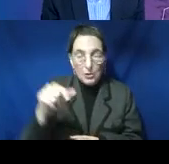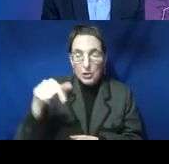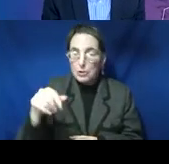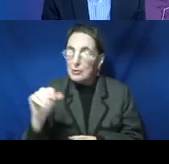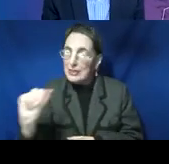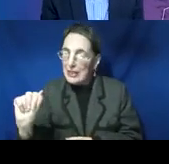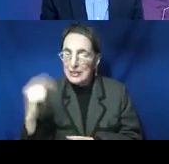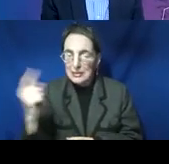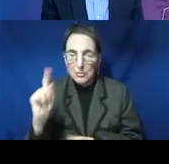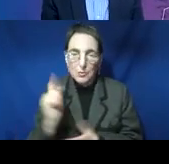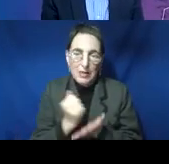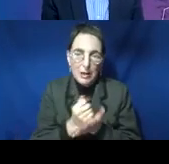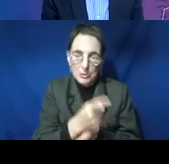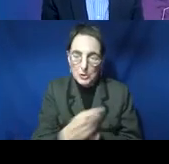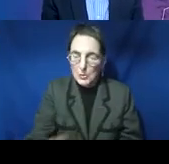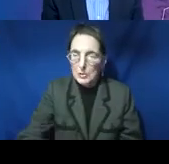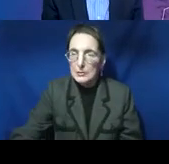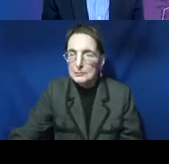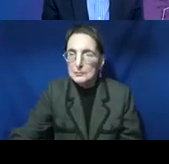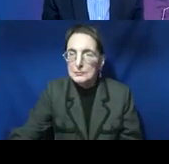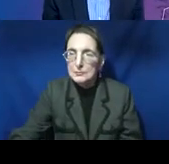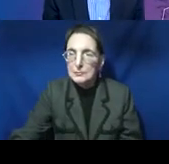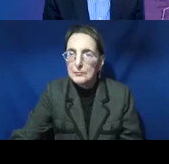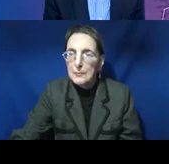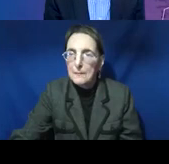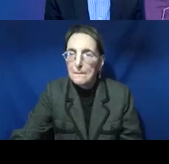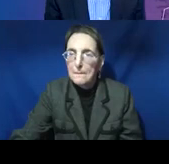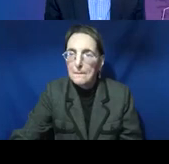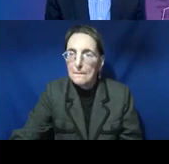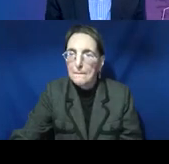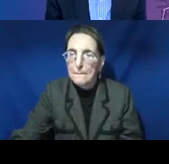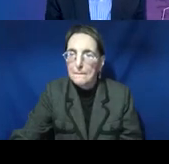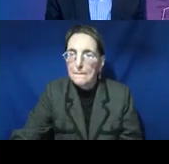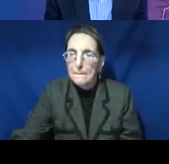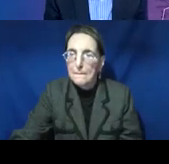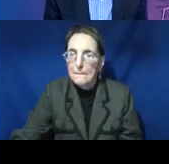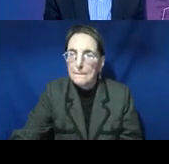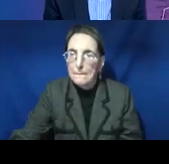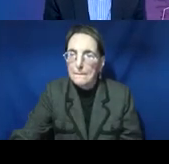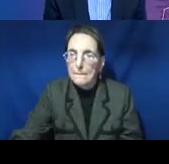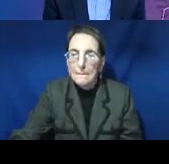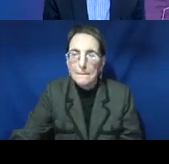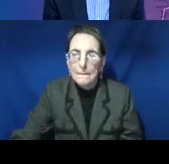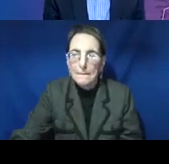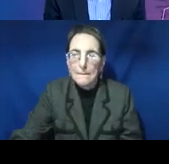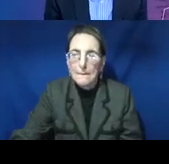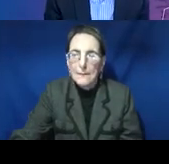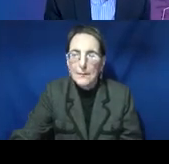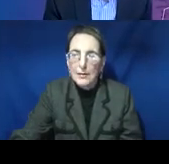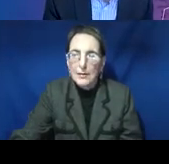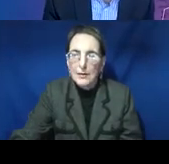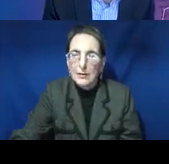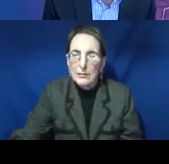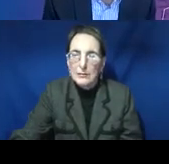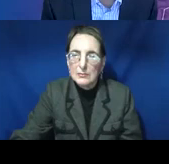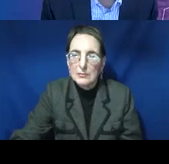you. So thank you for participating in our poll. And I'm now pleased